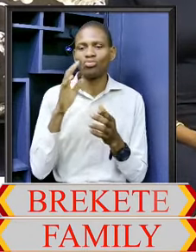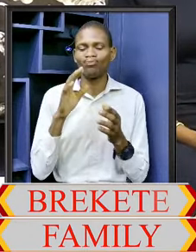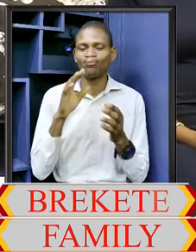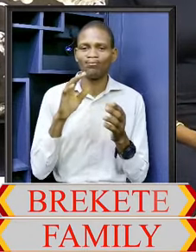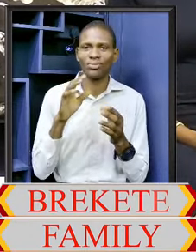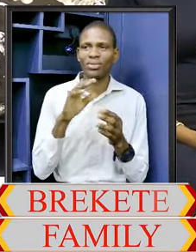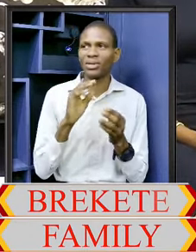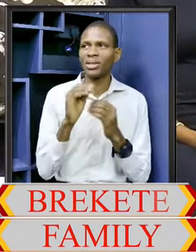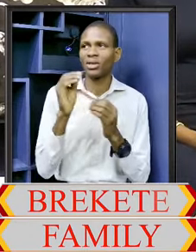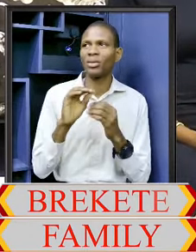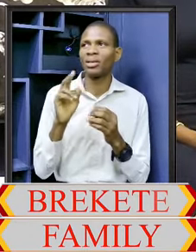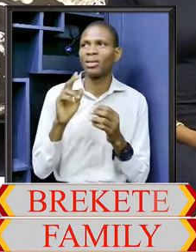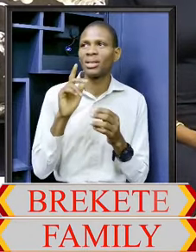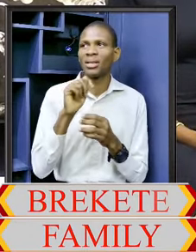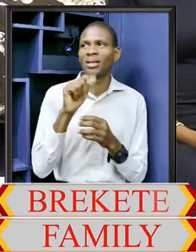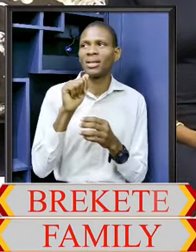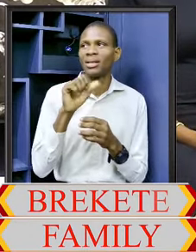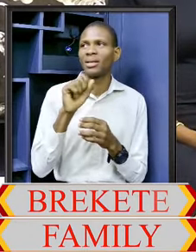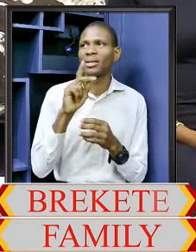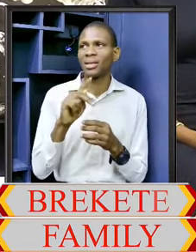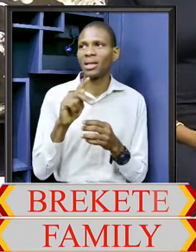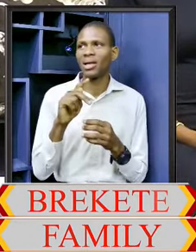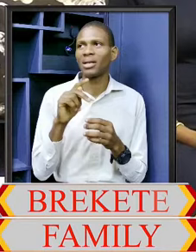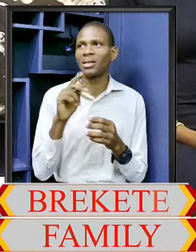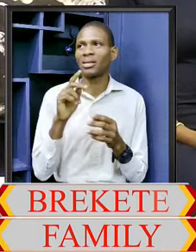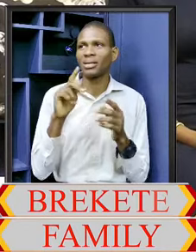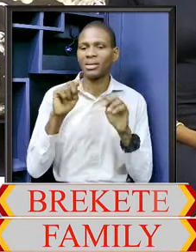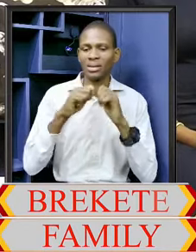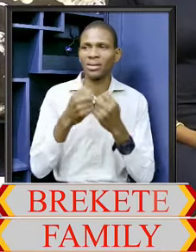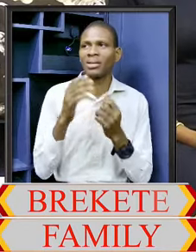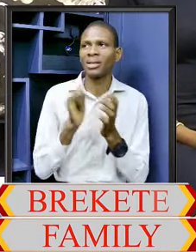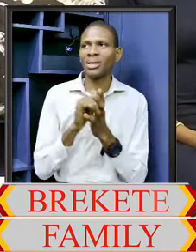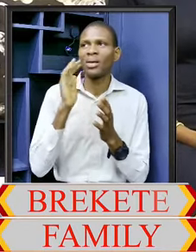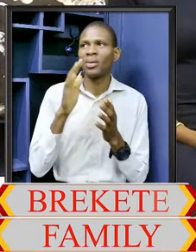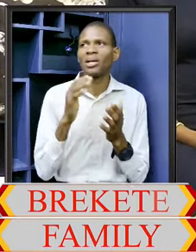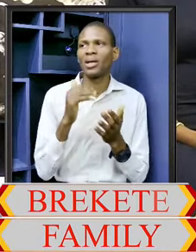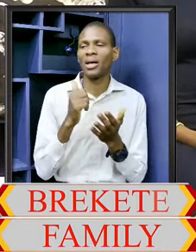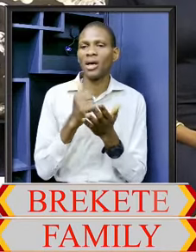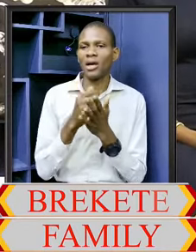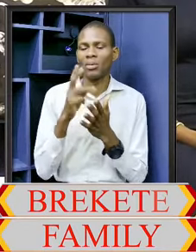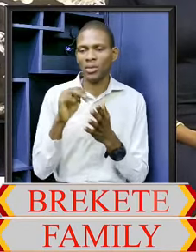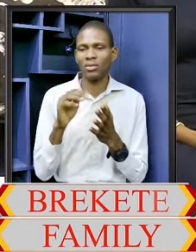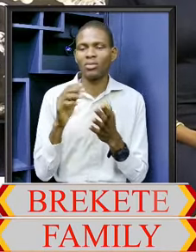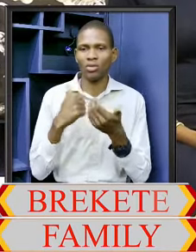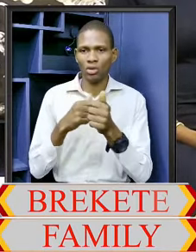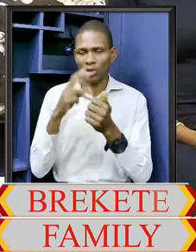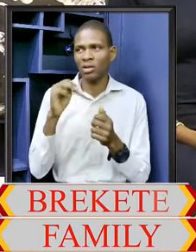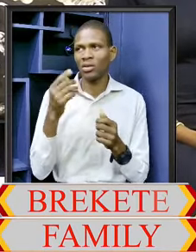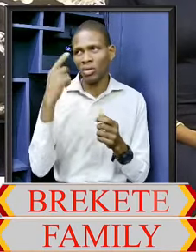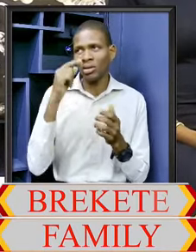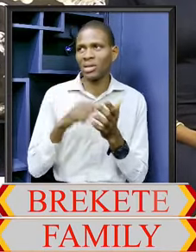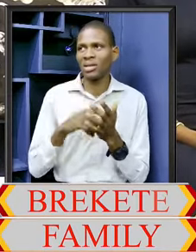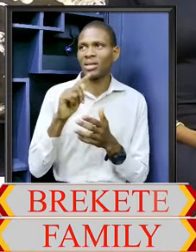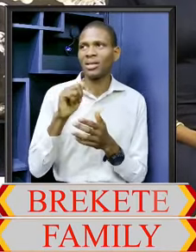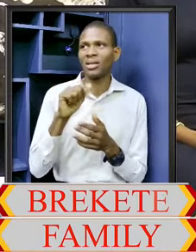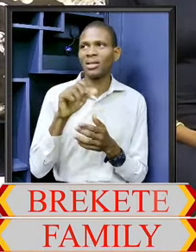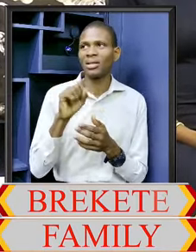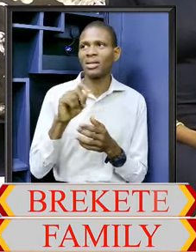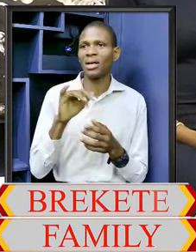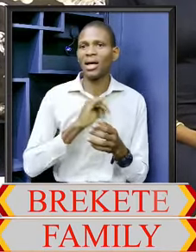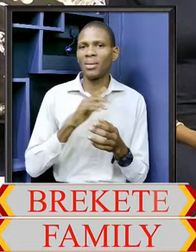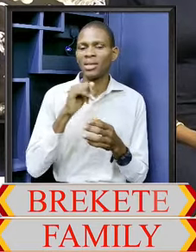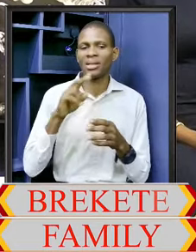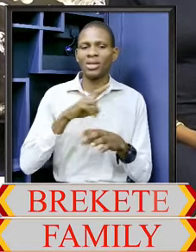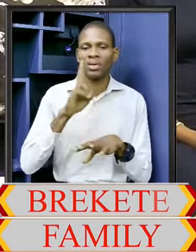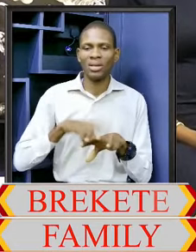tax team, presidential presidential tax team. We go help him handle this program. So for this tax team, let me be the national